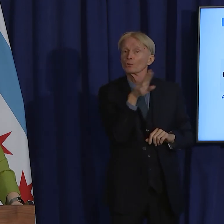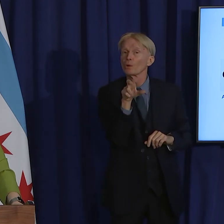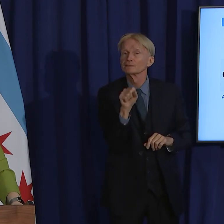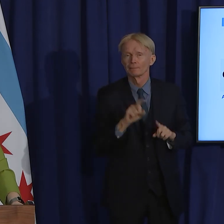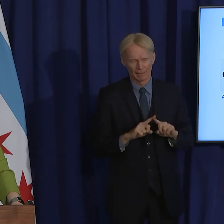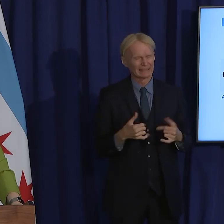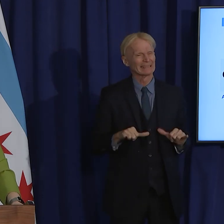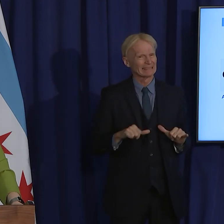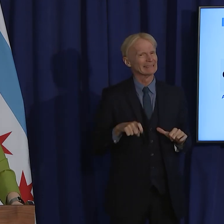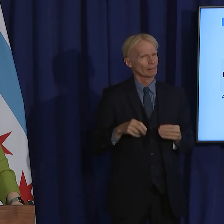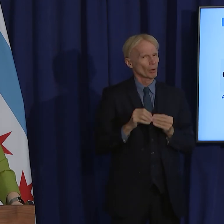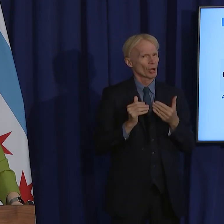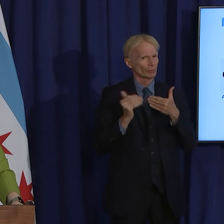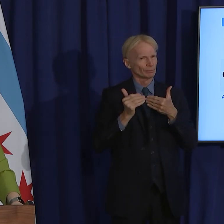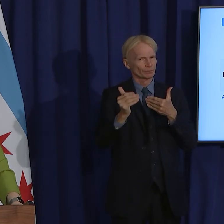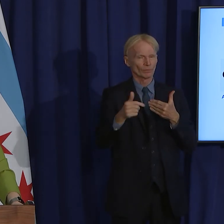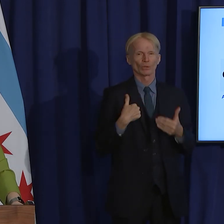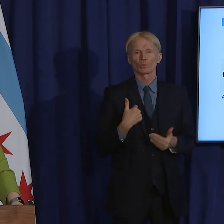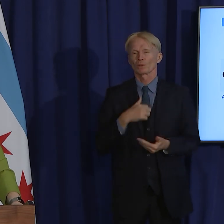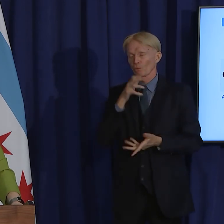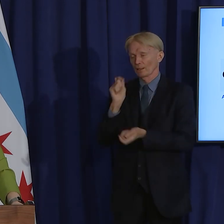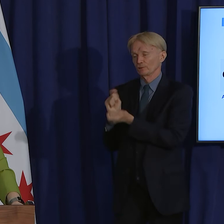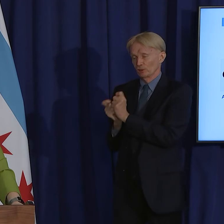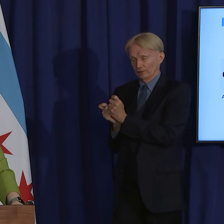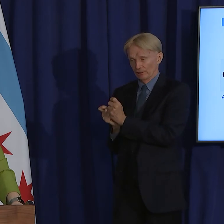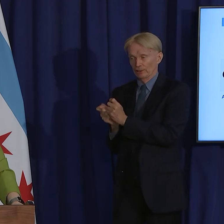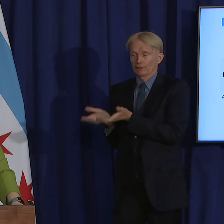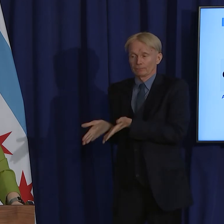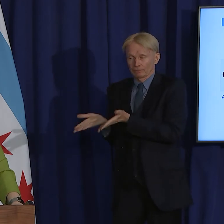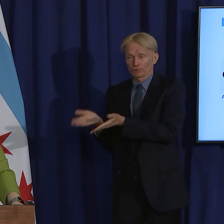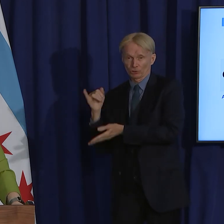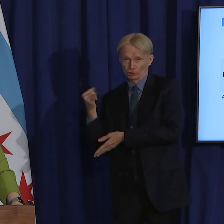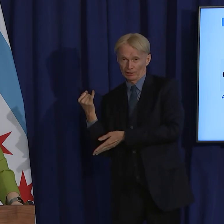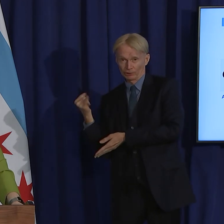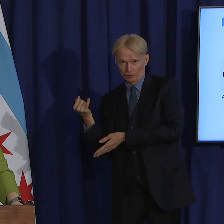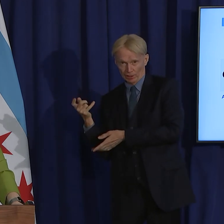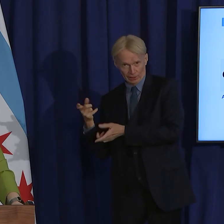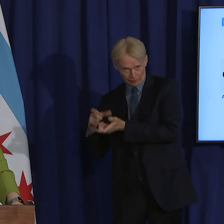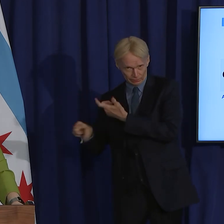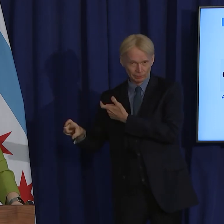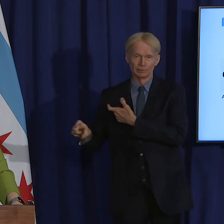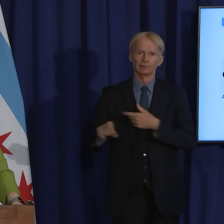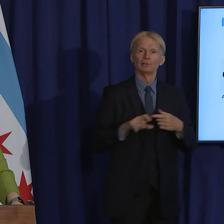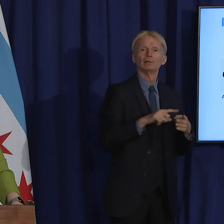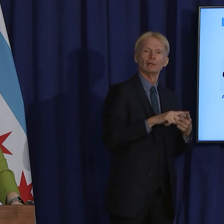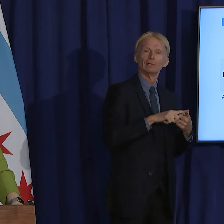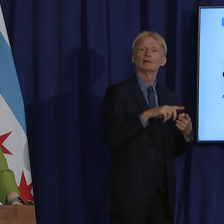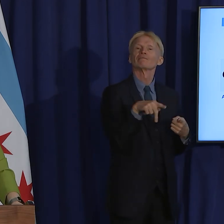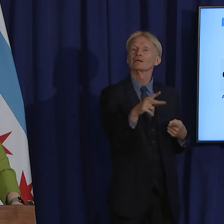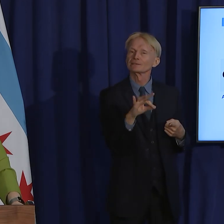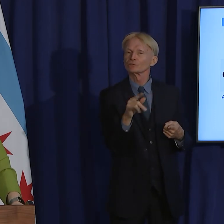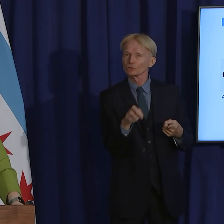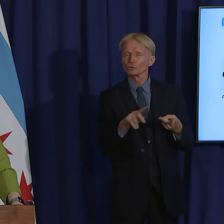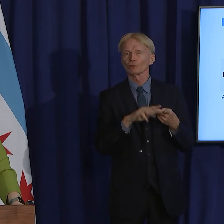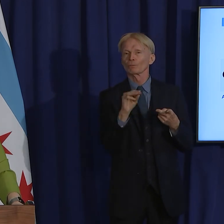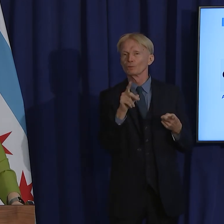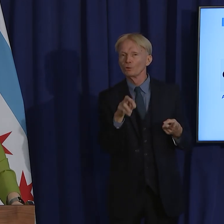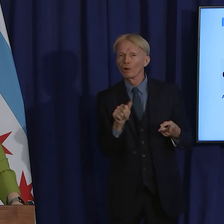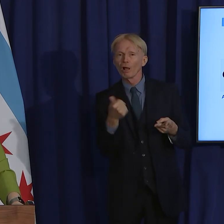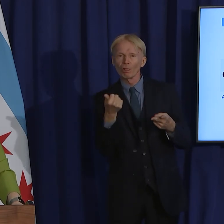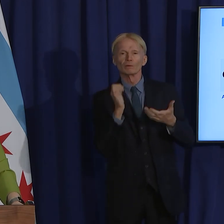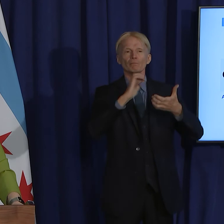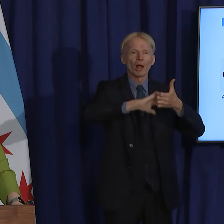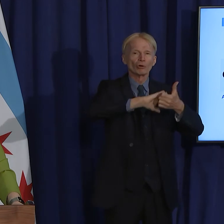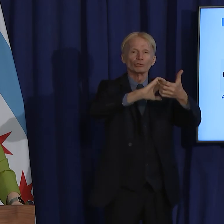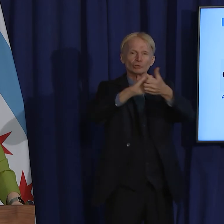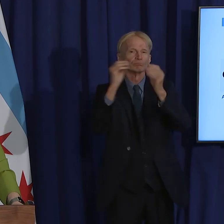So we will be adjusting J&J to push some of these other vaccines to some of those areas, and be working with the partners that we've been